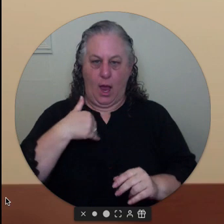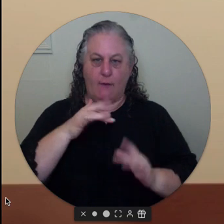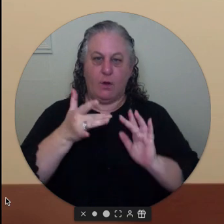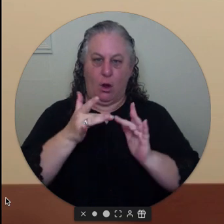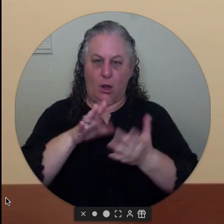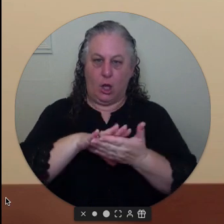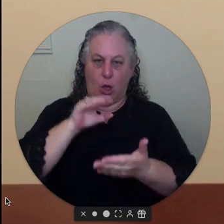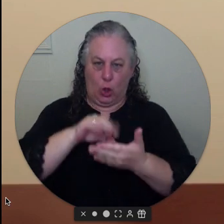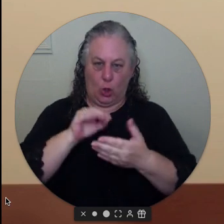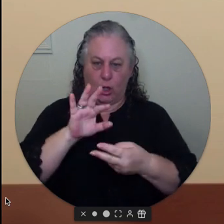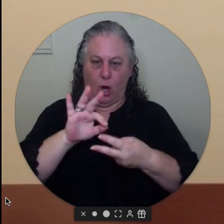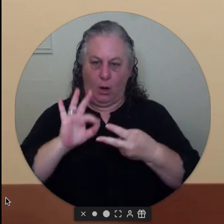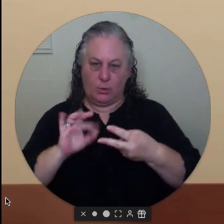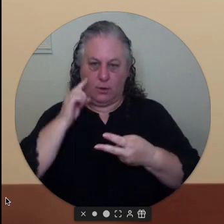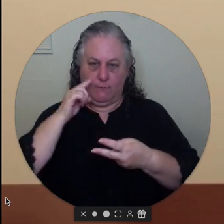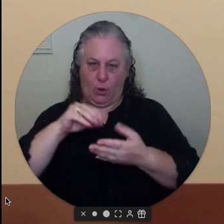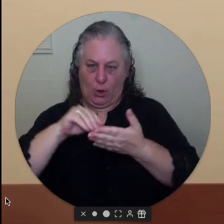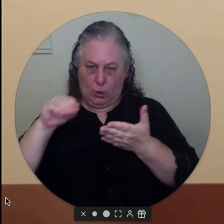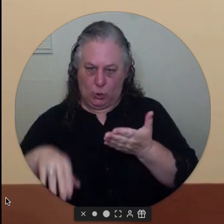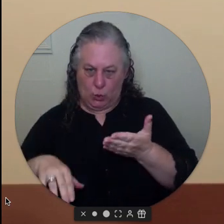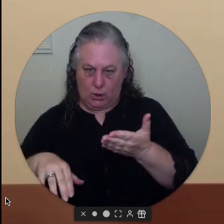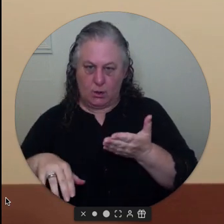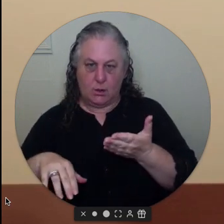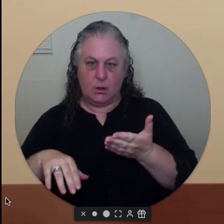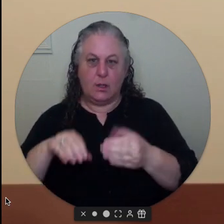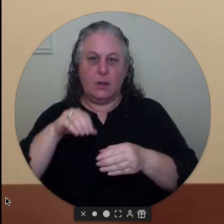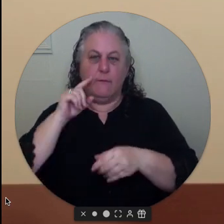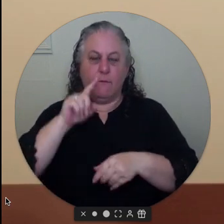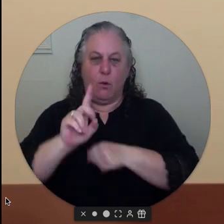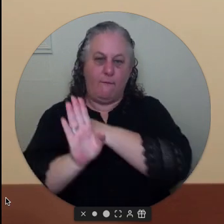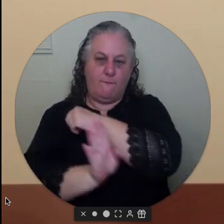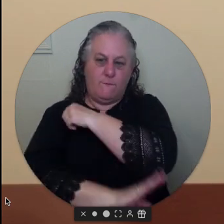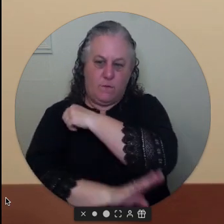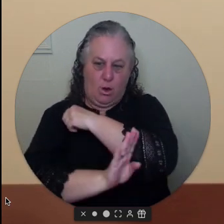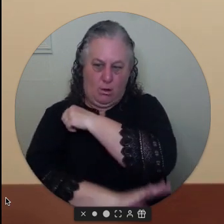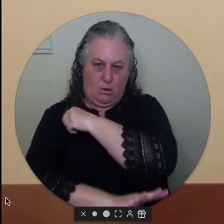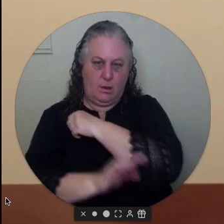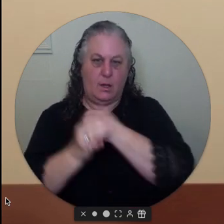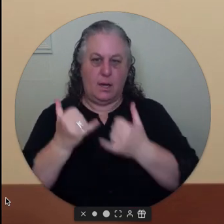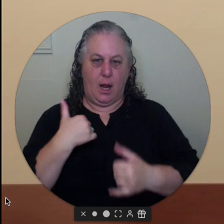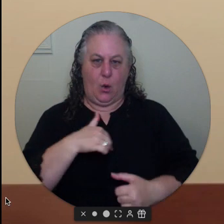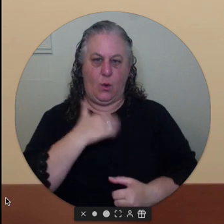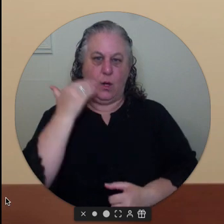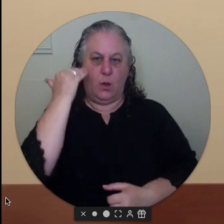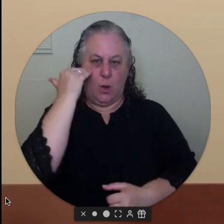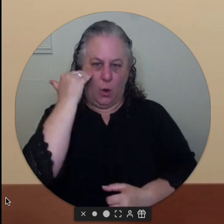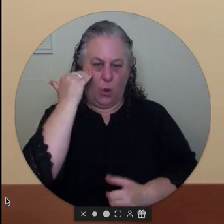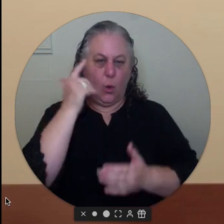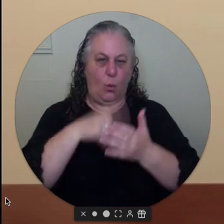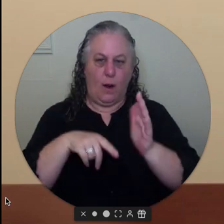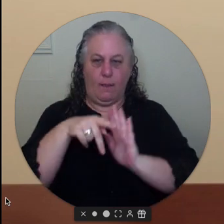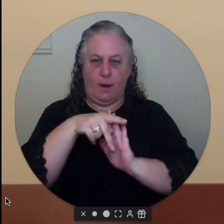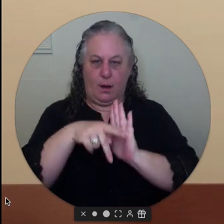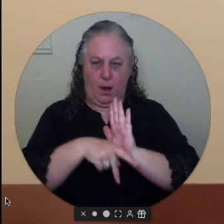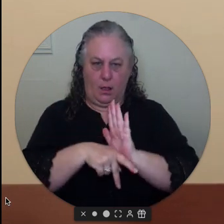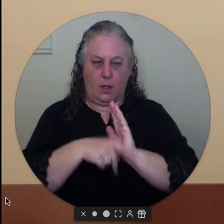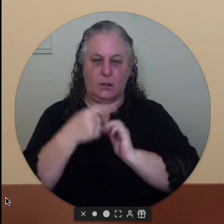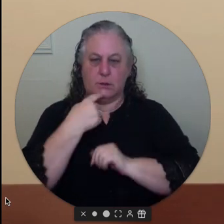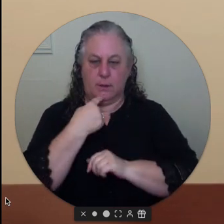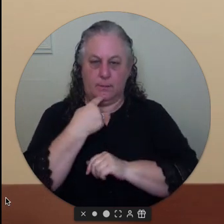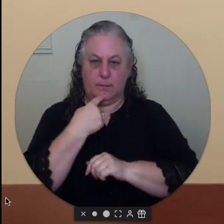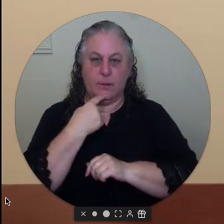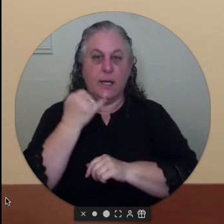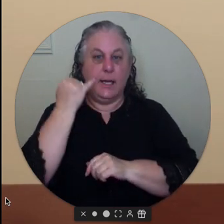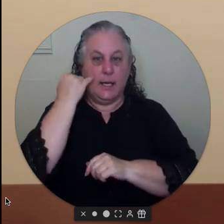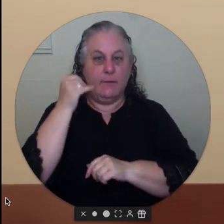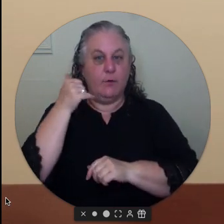option for our students in the fall, now that we understand what those guidelines are. And if